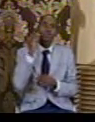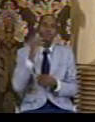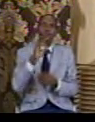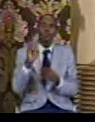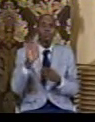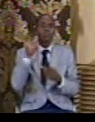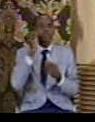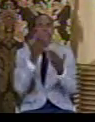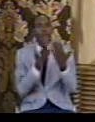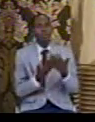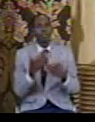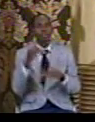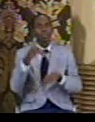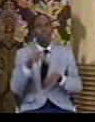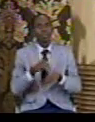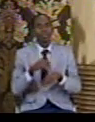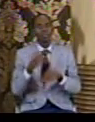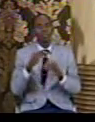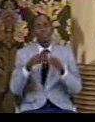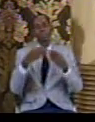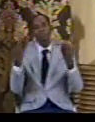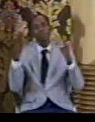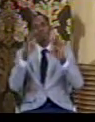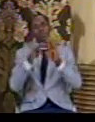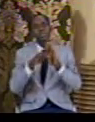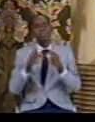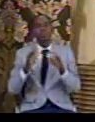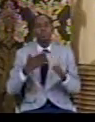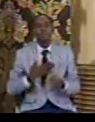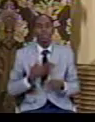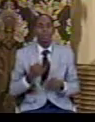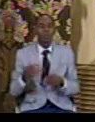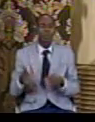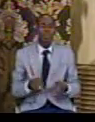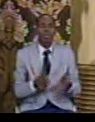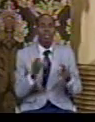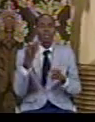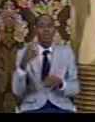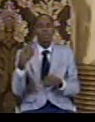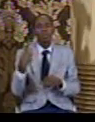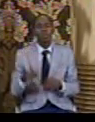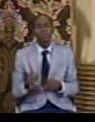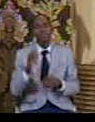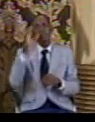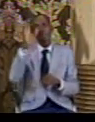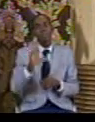the open door. The way